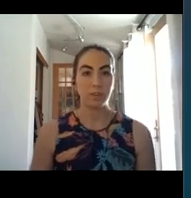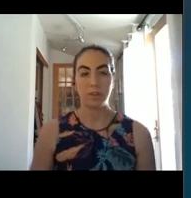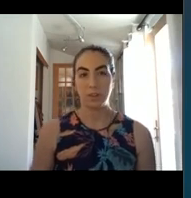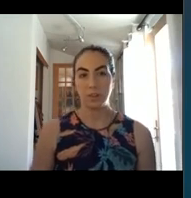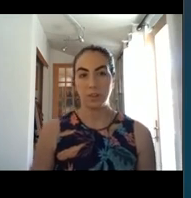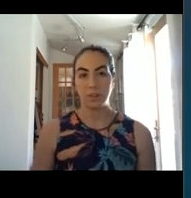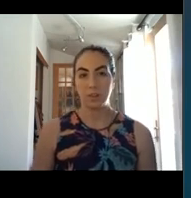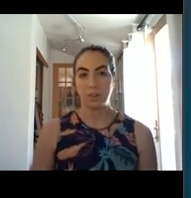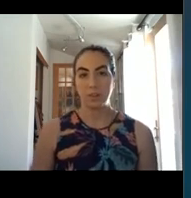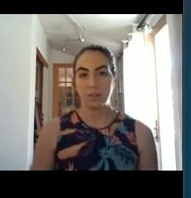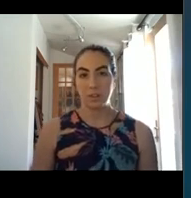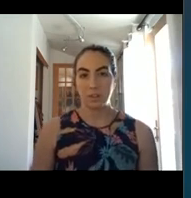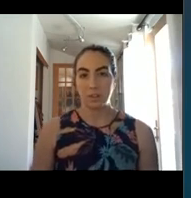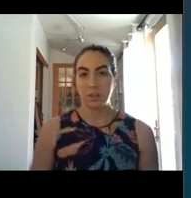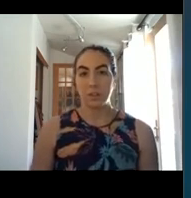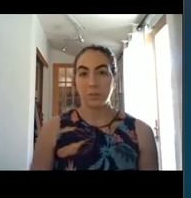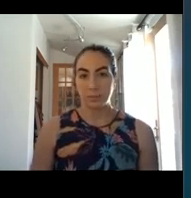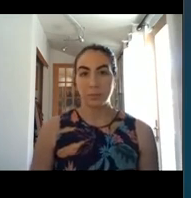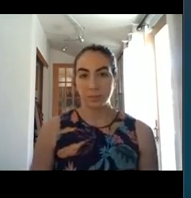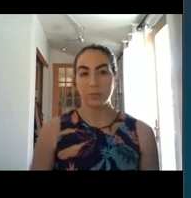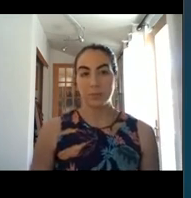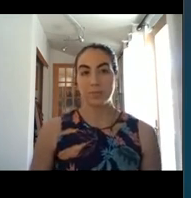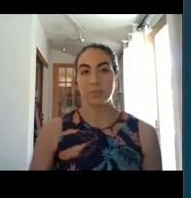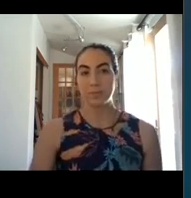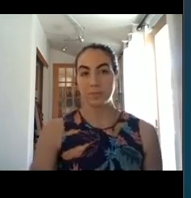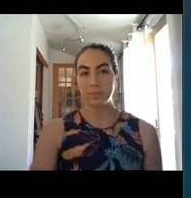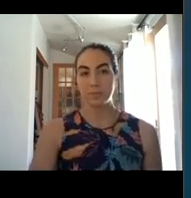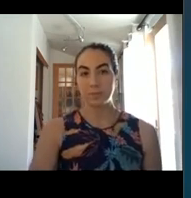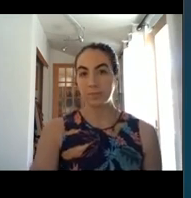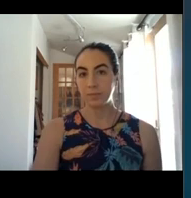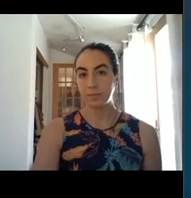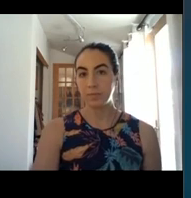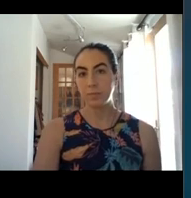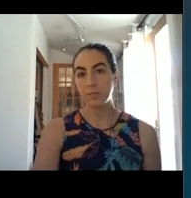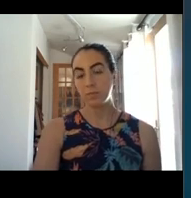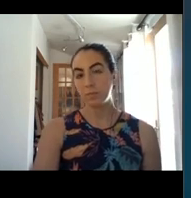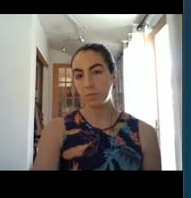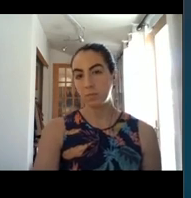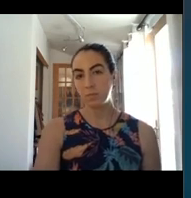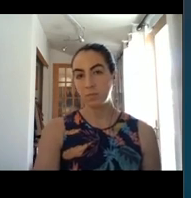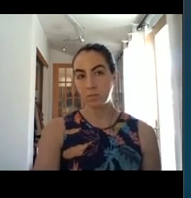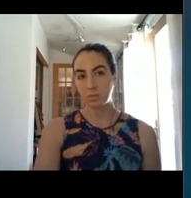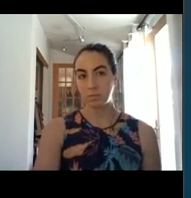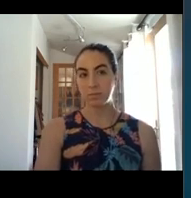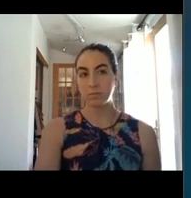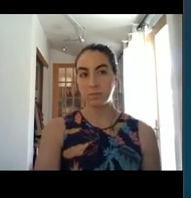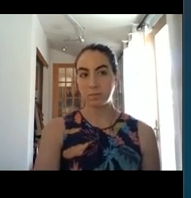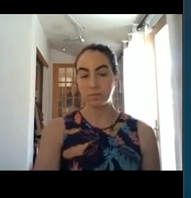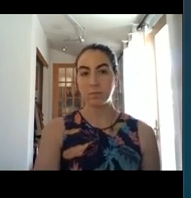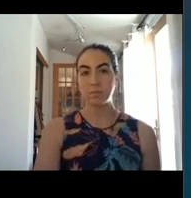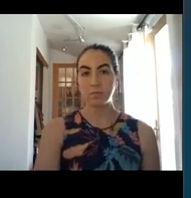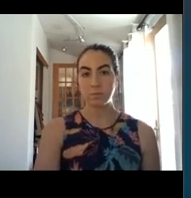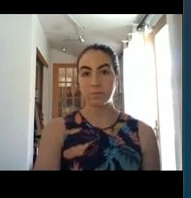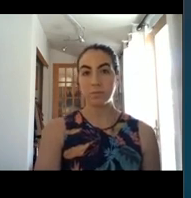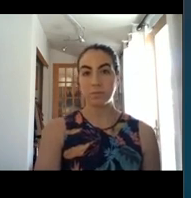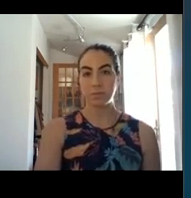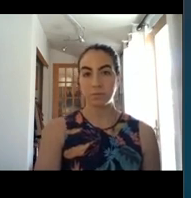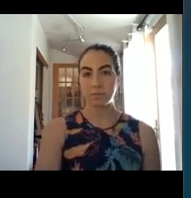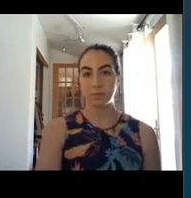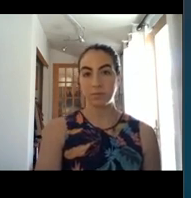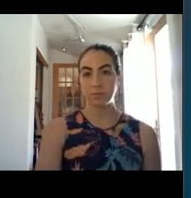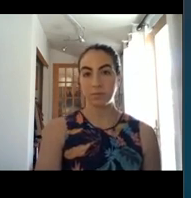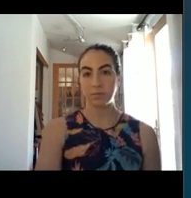So I do think that this is a time that we can make our businesses and thinking a little bit more now toward the education part is